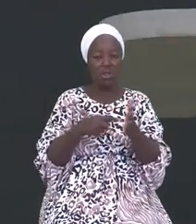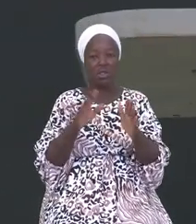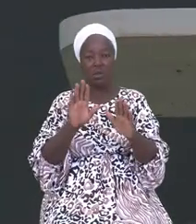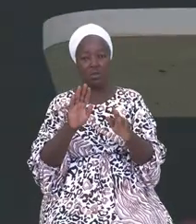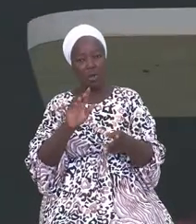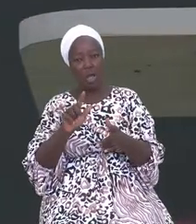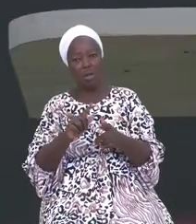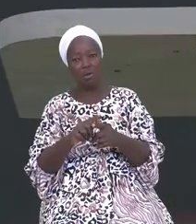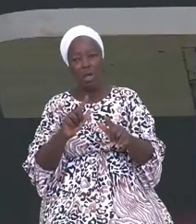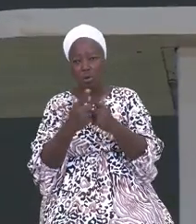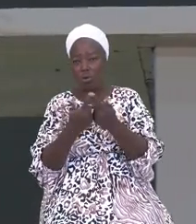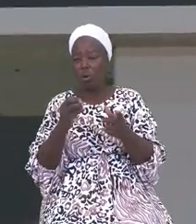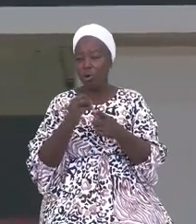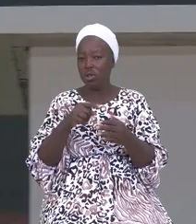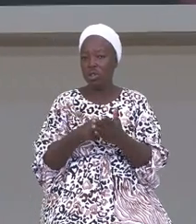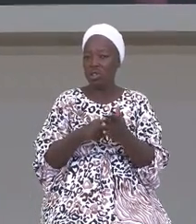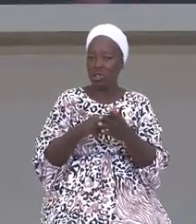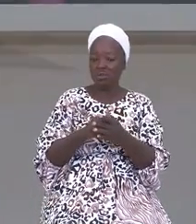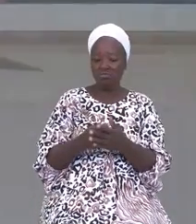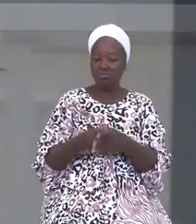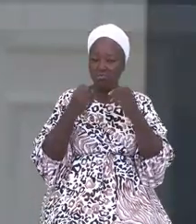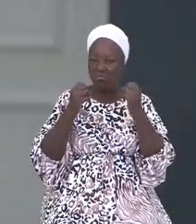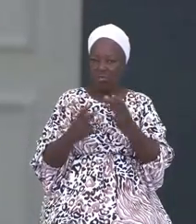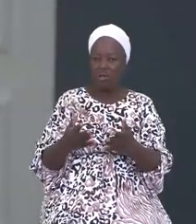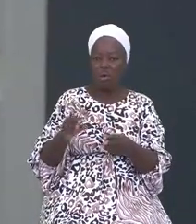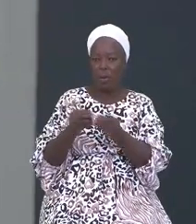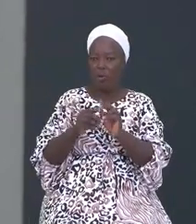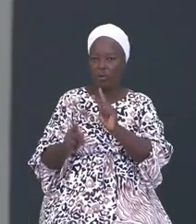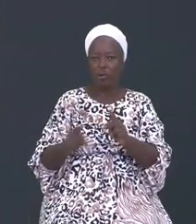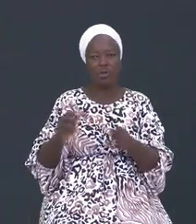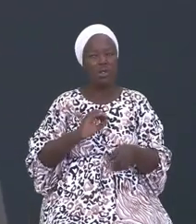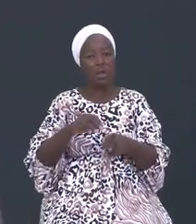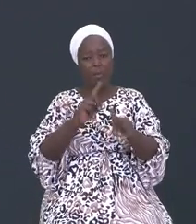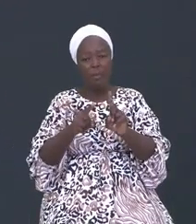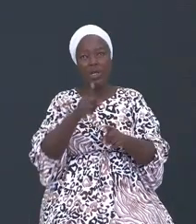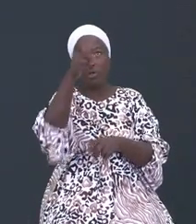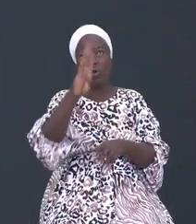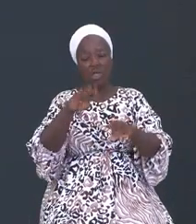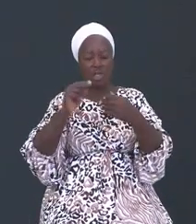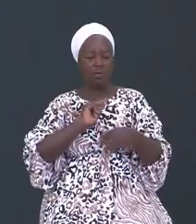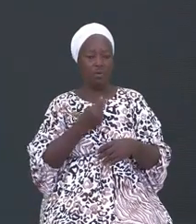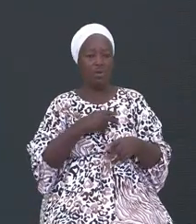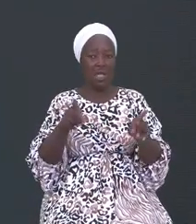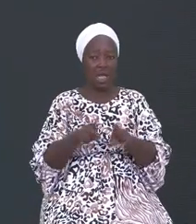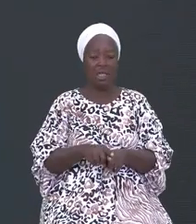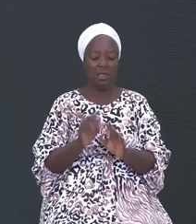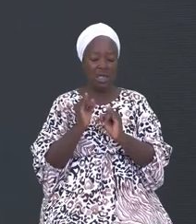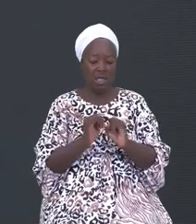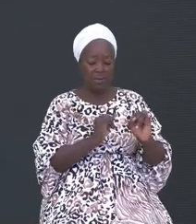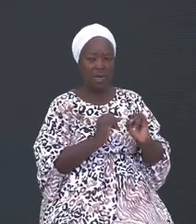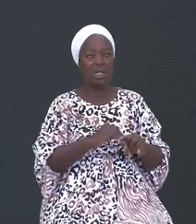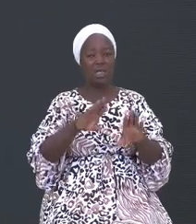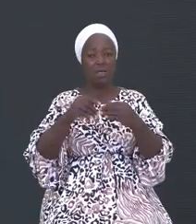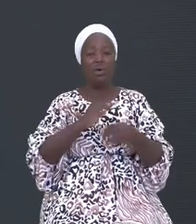community. He gives us as individuals. He gives our breath, the breath of life,